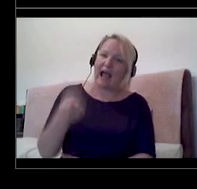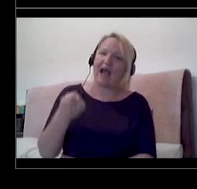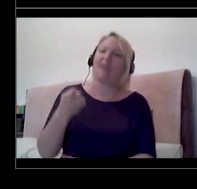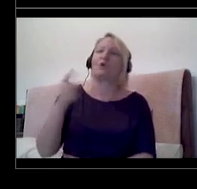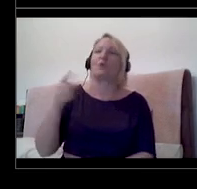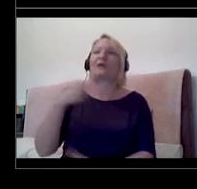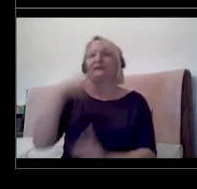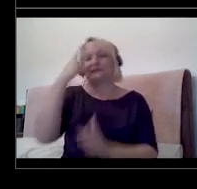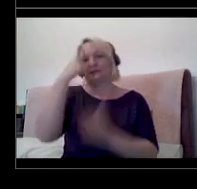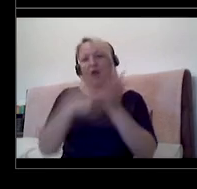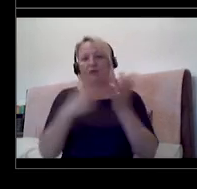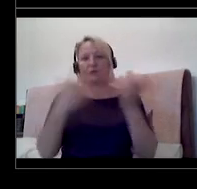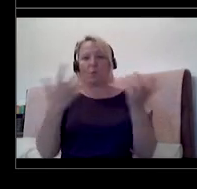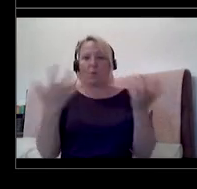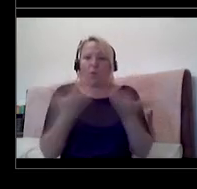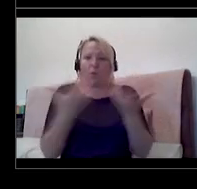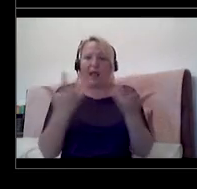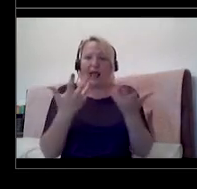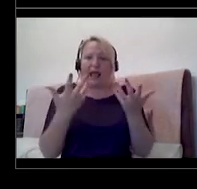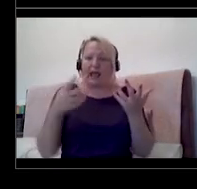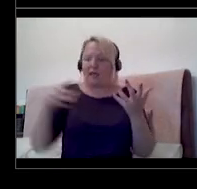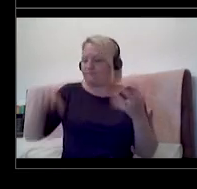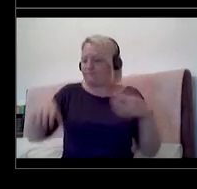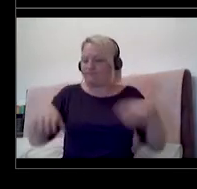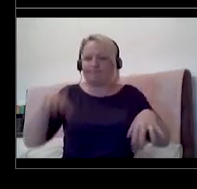order to reduce that impact, mitigate that